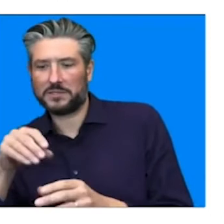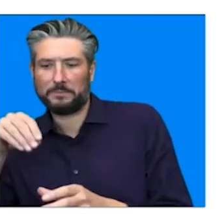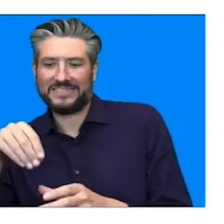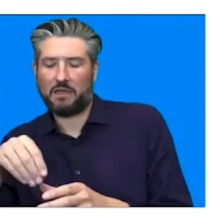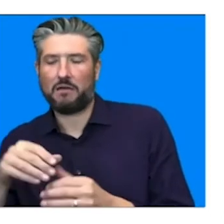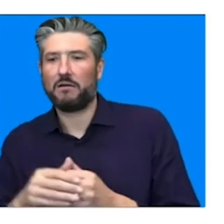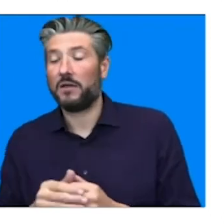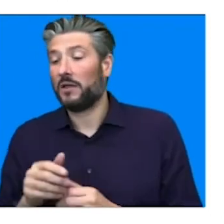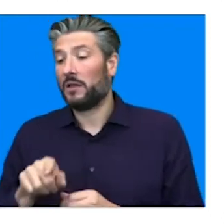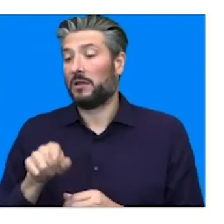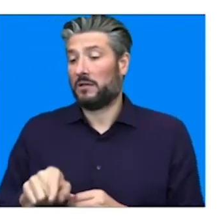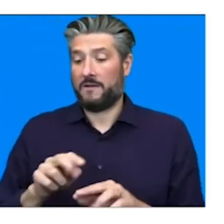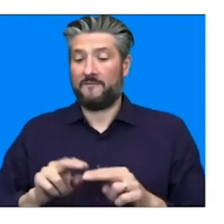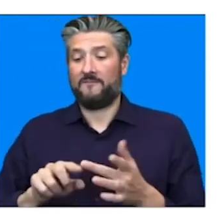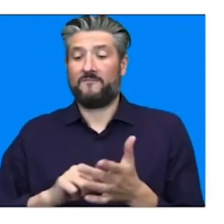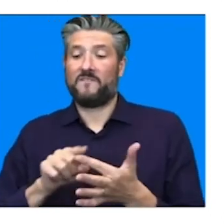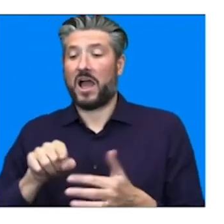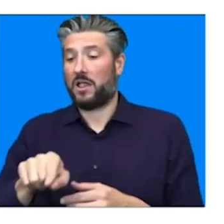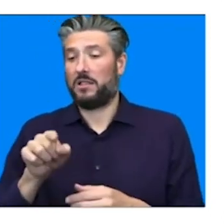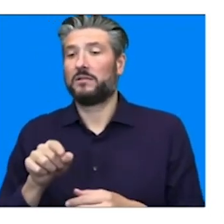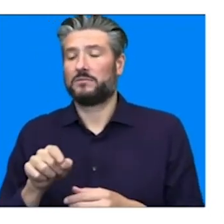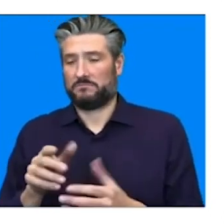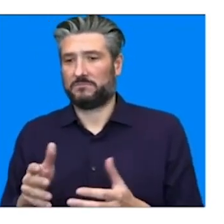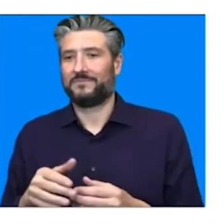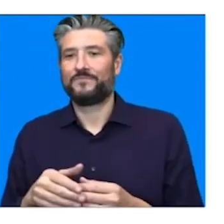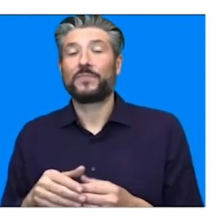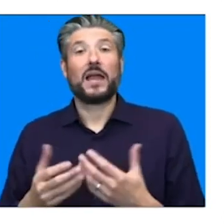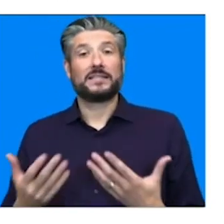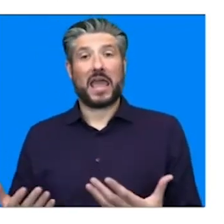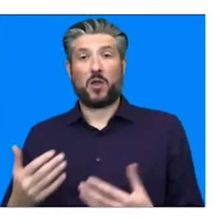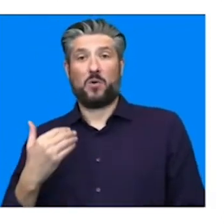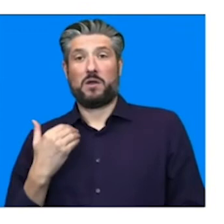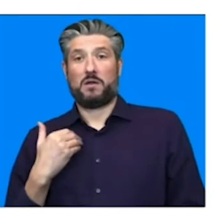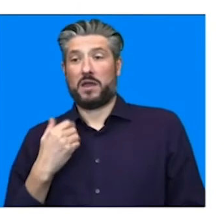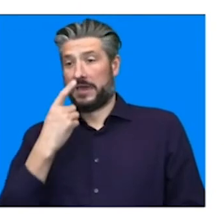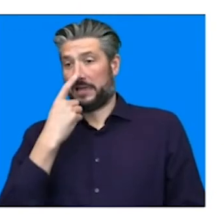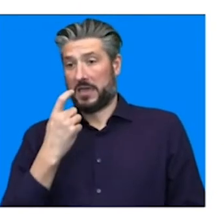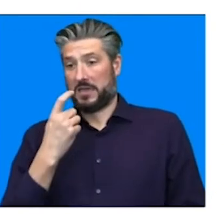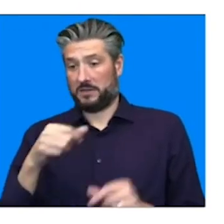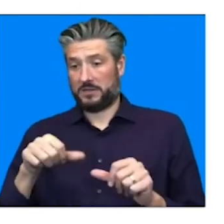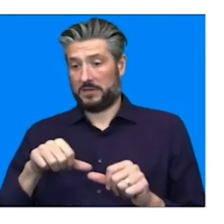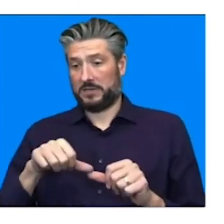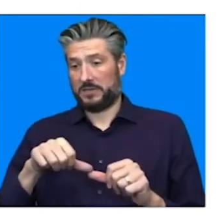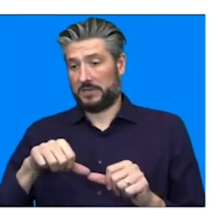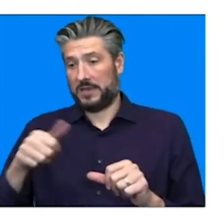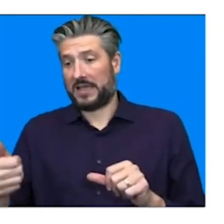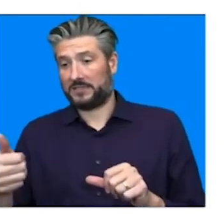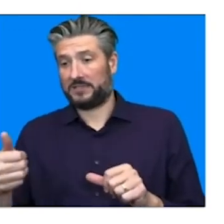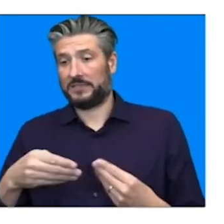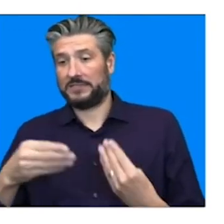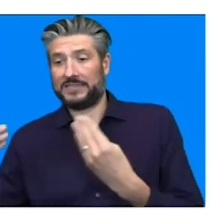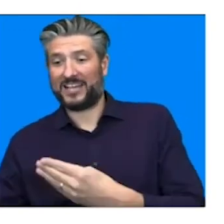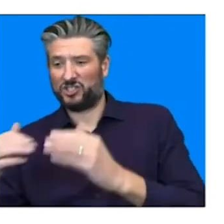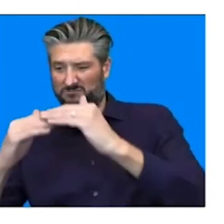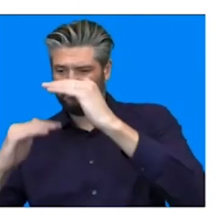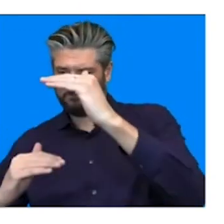enter the file mode. Now I can go to the next section. Level 1.